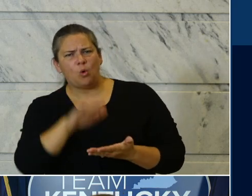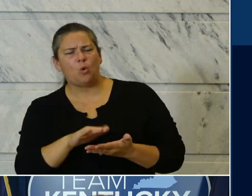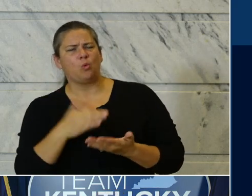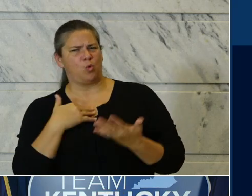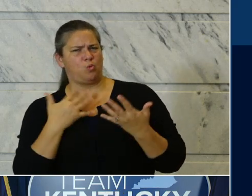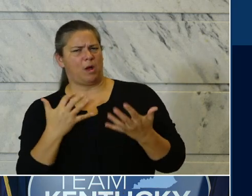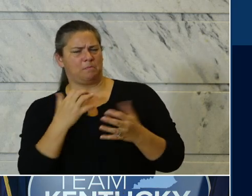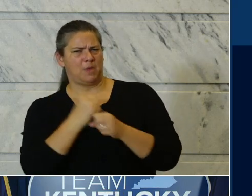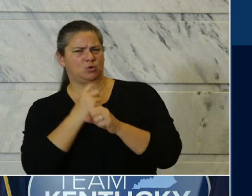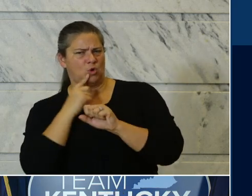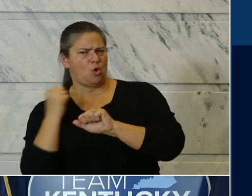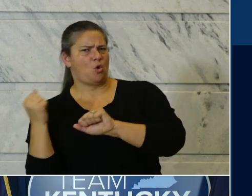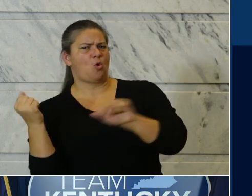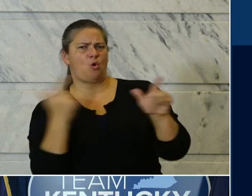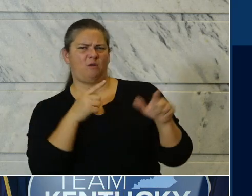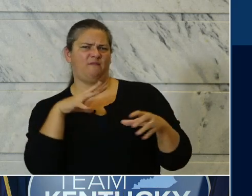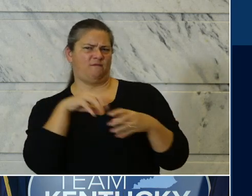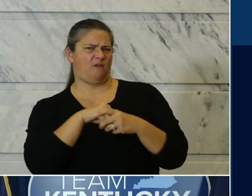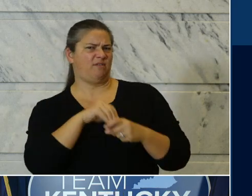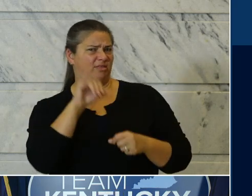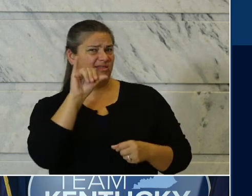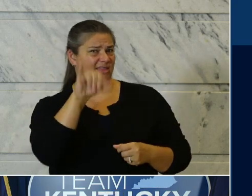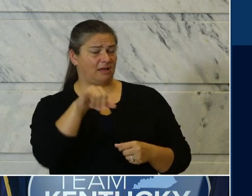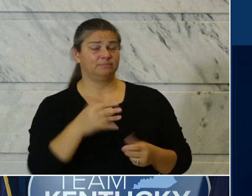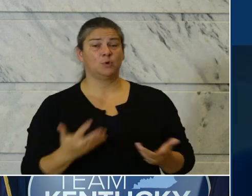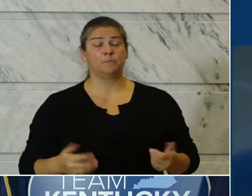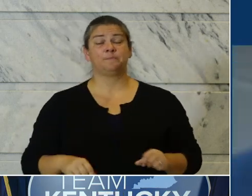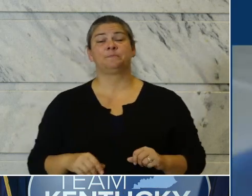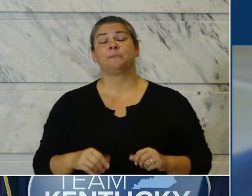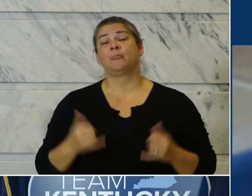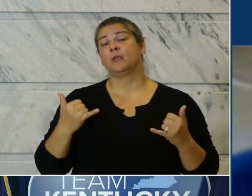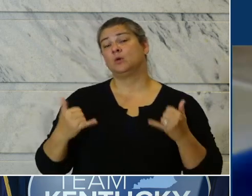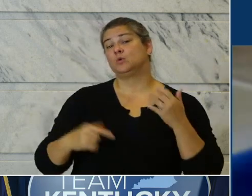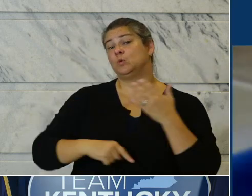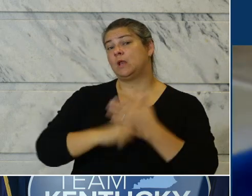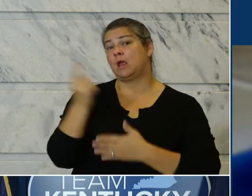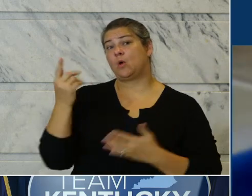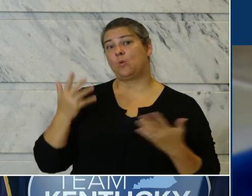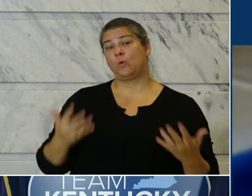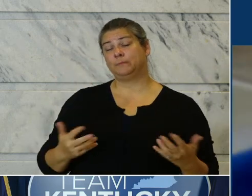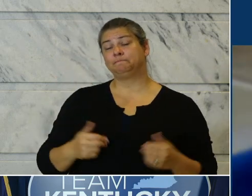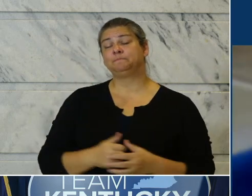make sure we're being a part of. So today, we start